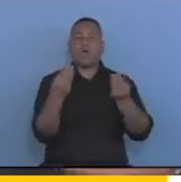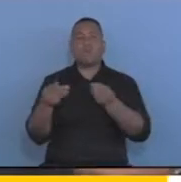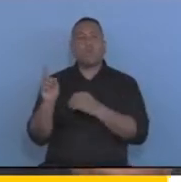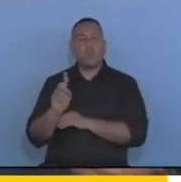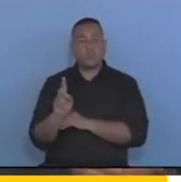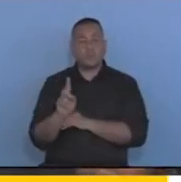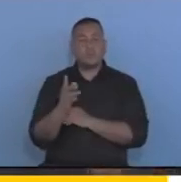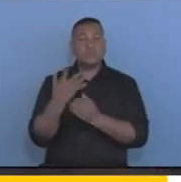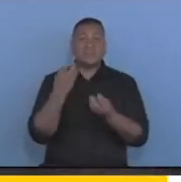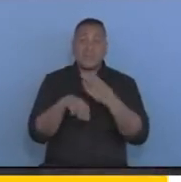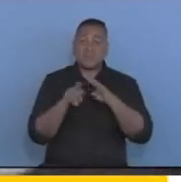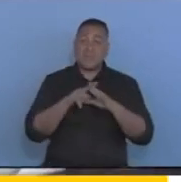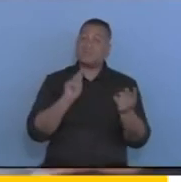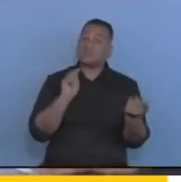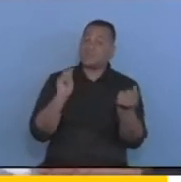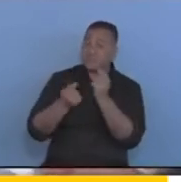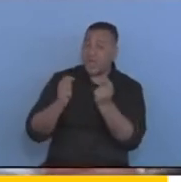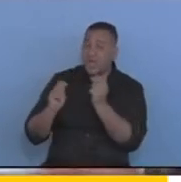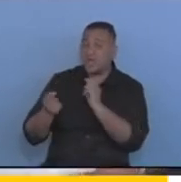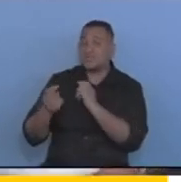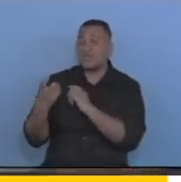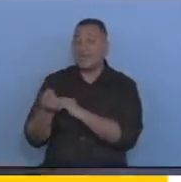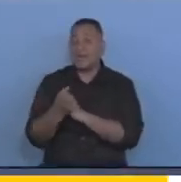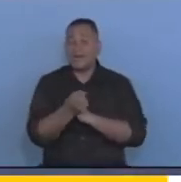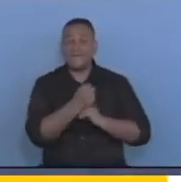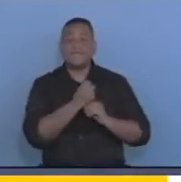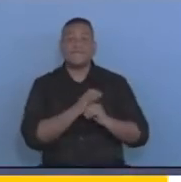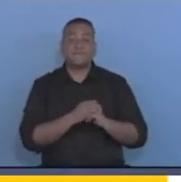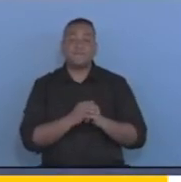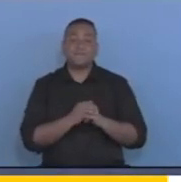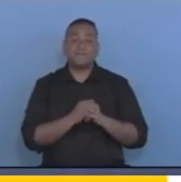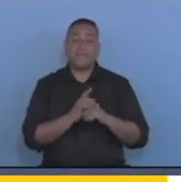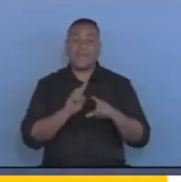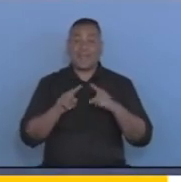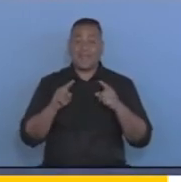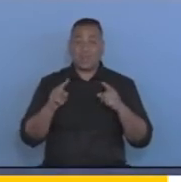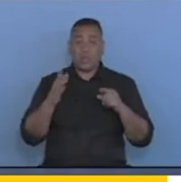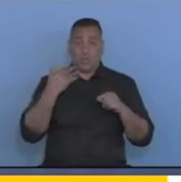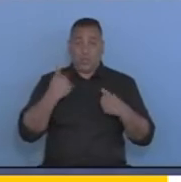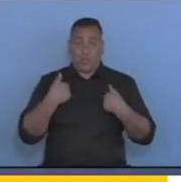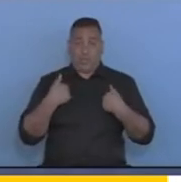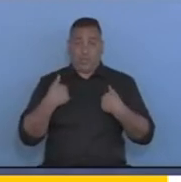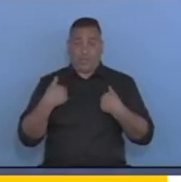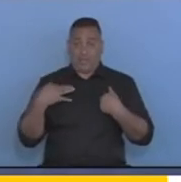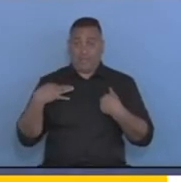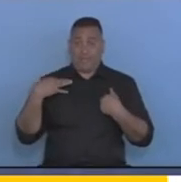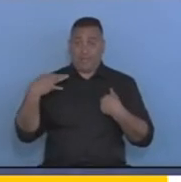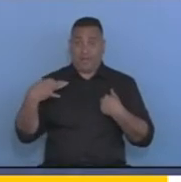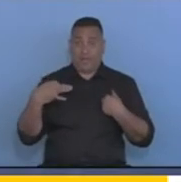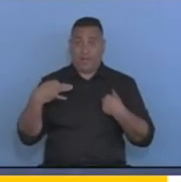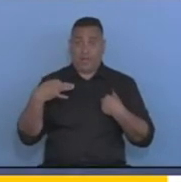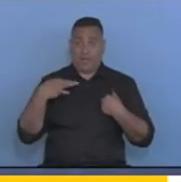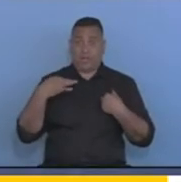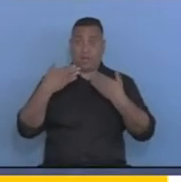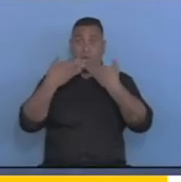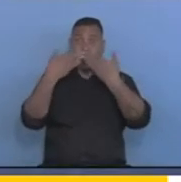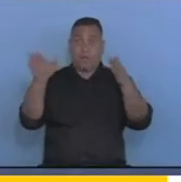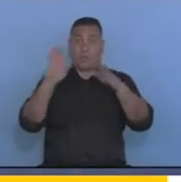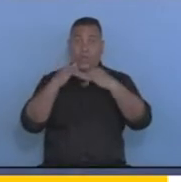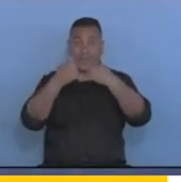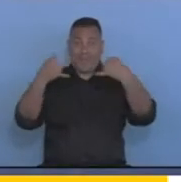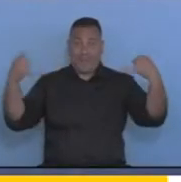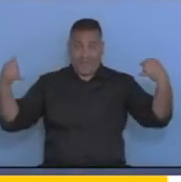enforced. And also our online applications are open. So you can apply also online.